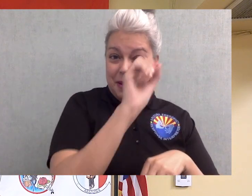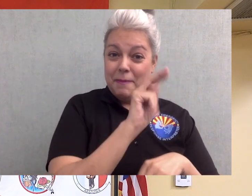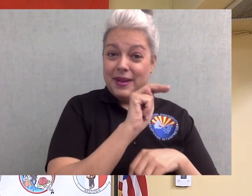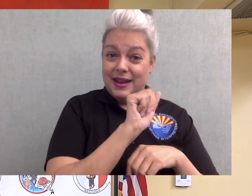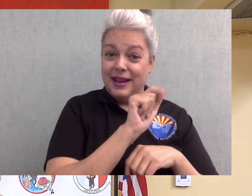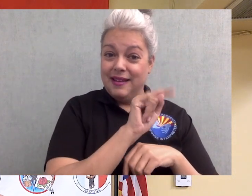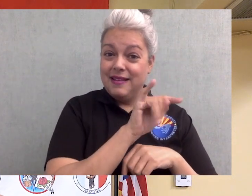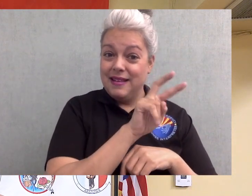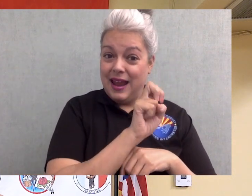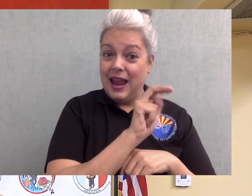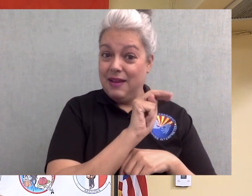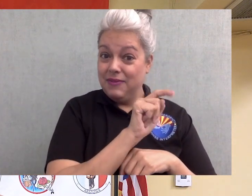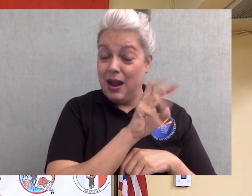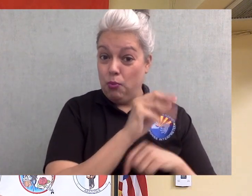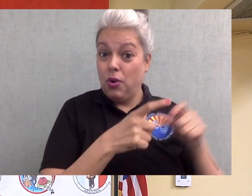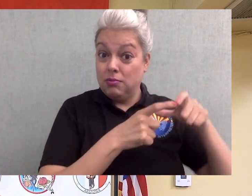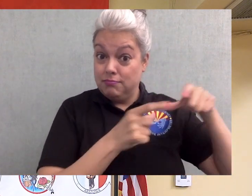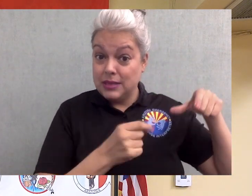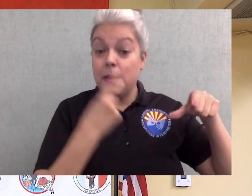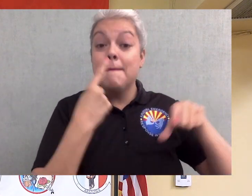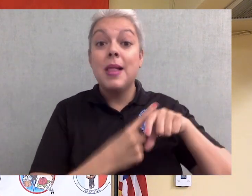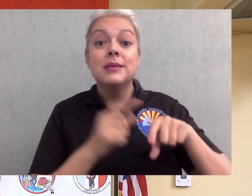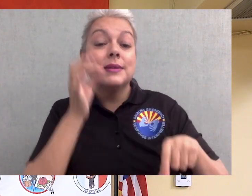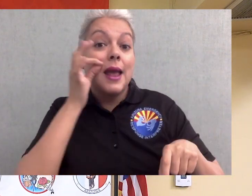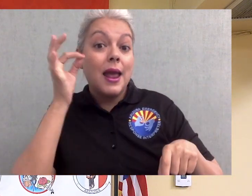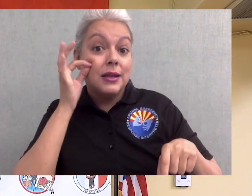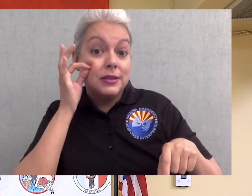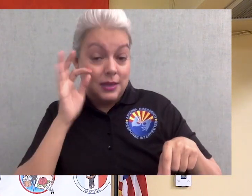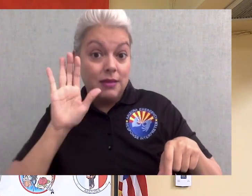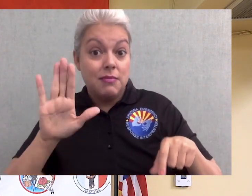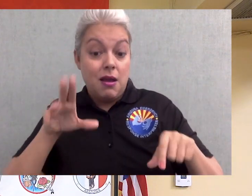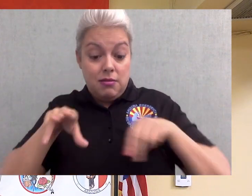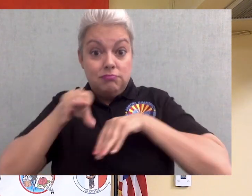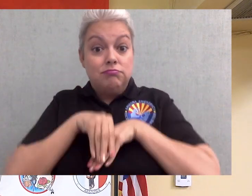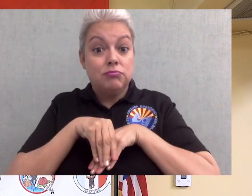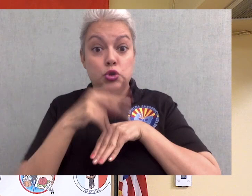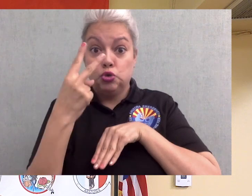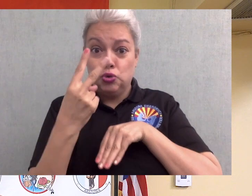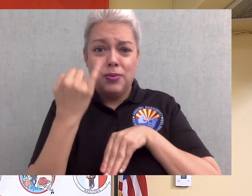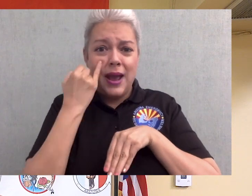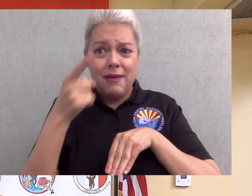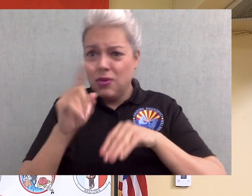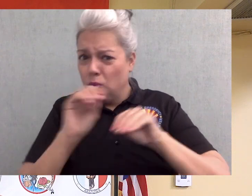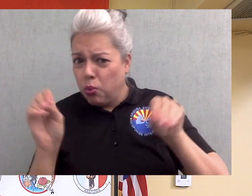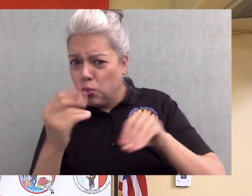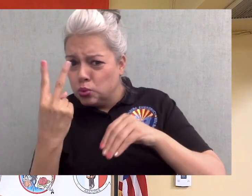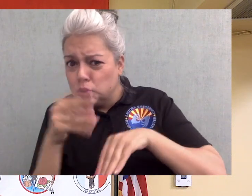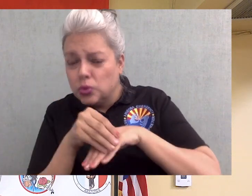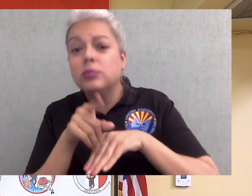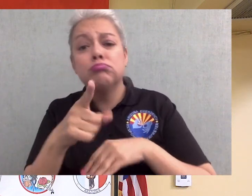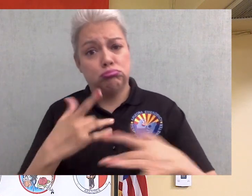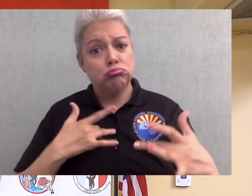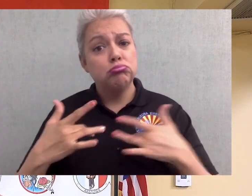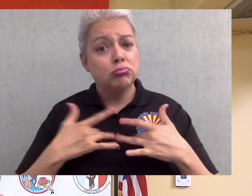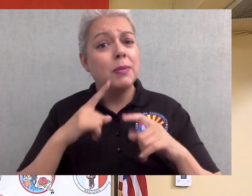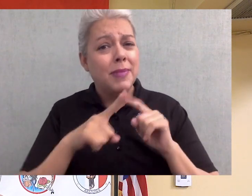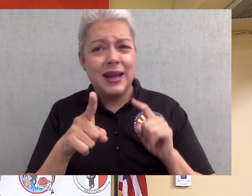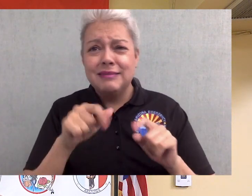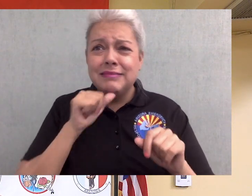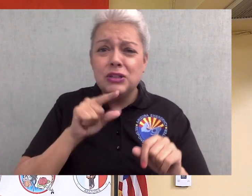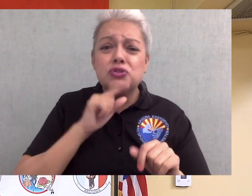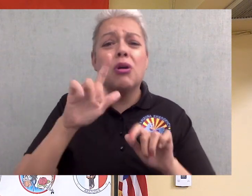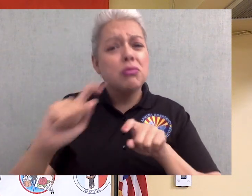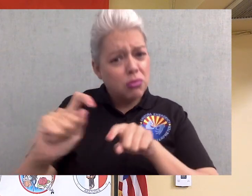badge showing that they're a visitor and guest. If you have concerns, please, by all means, you can call the